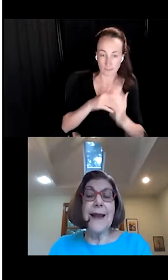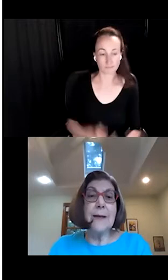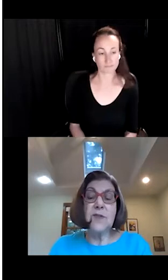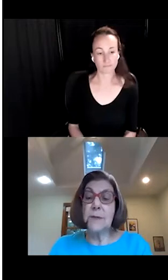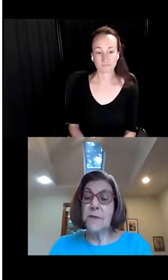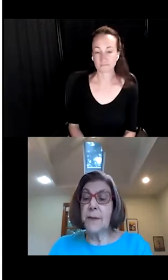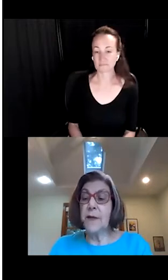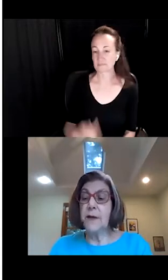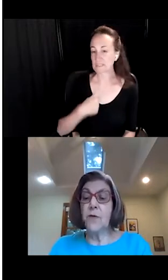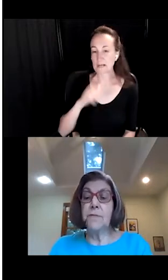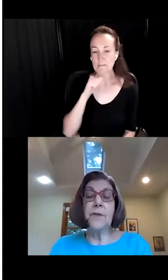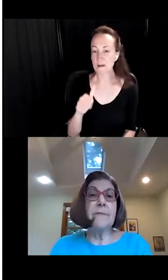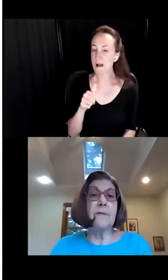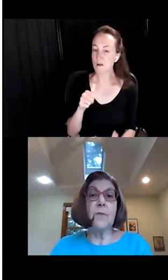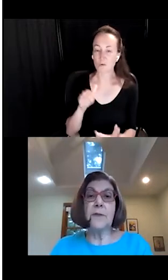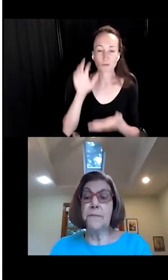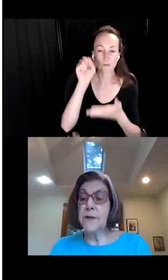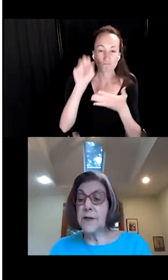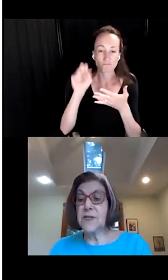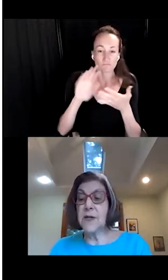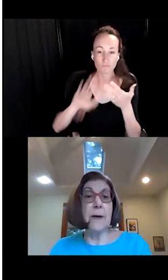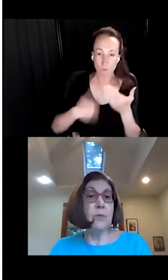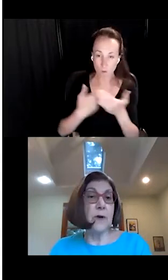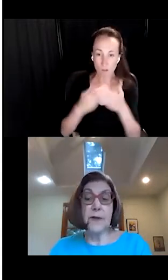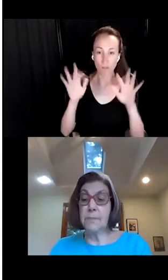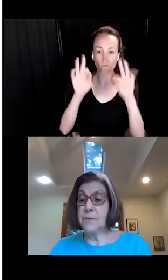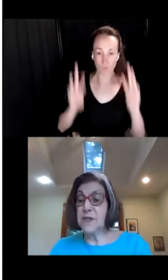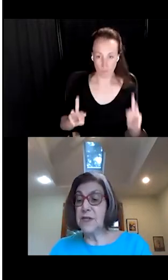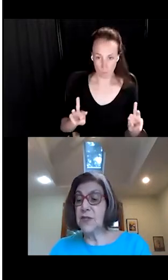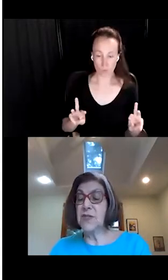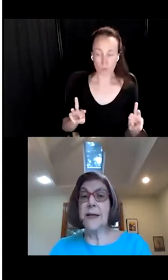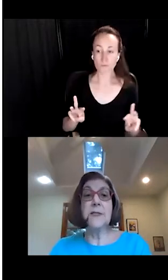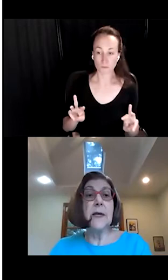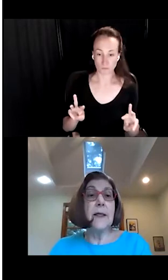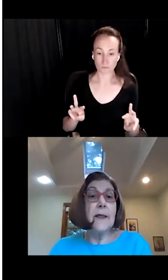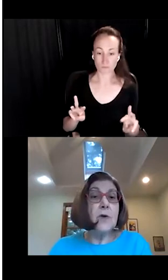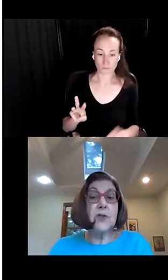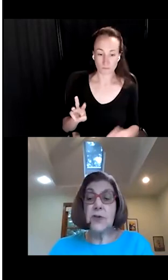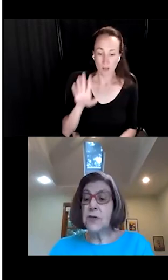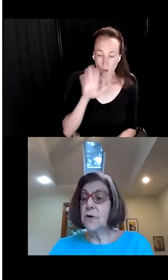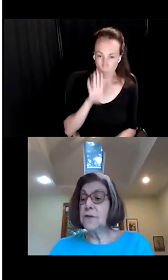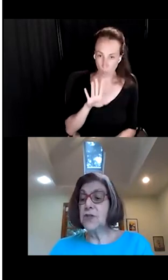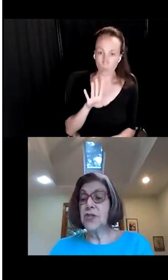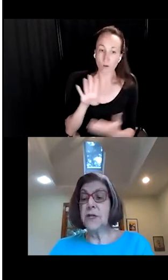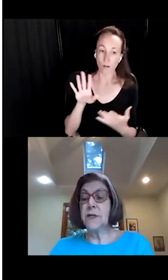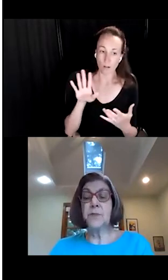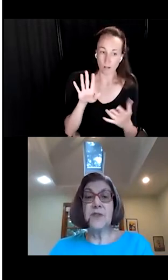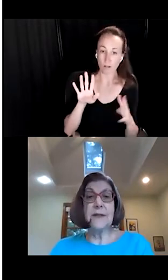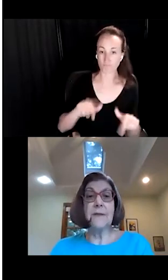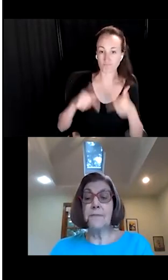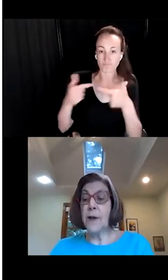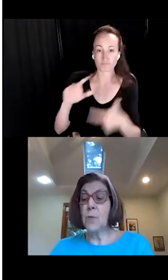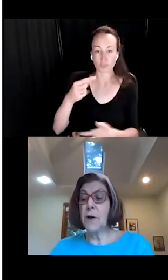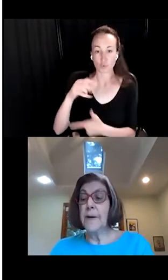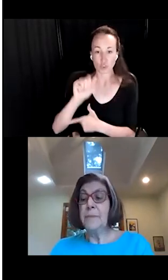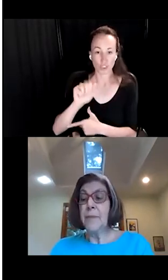to name some of them and give you a flavor of what the field has come up with in implementation science. Then I'm going to turn it over to Gina to present